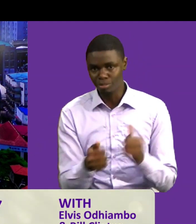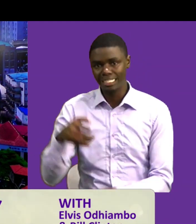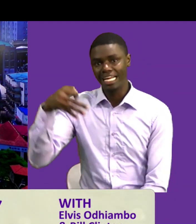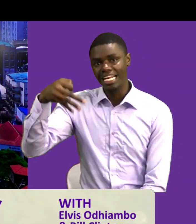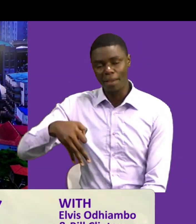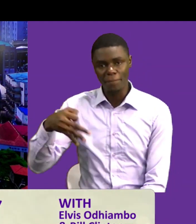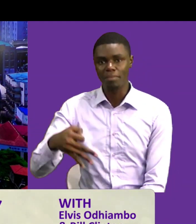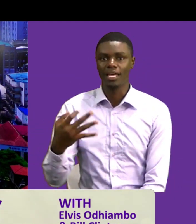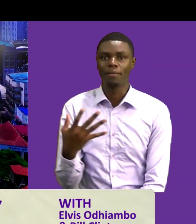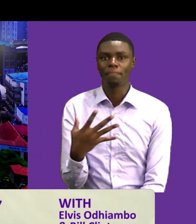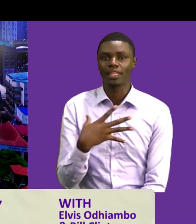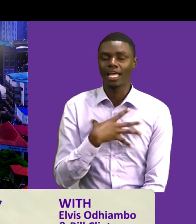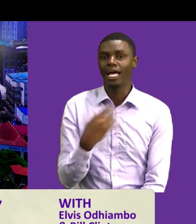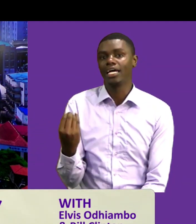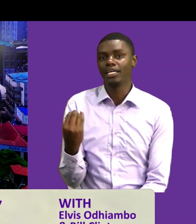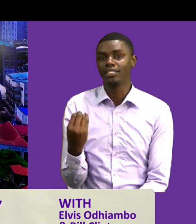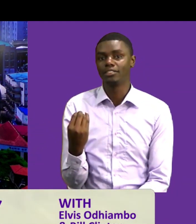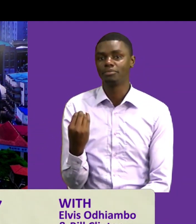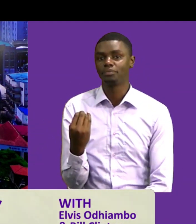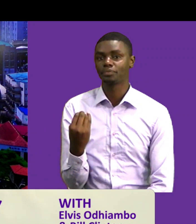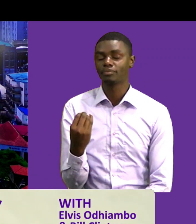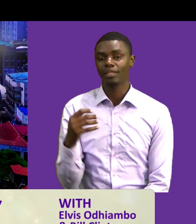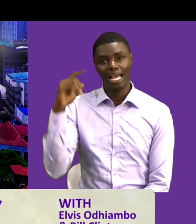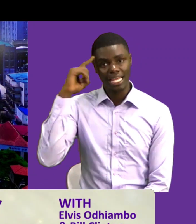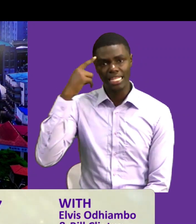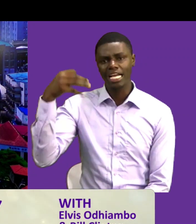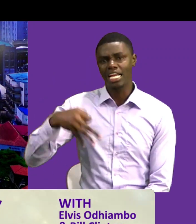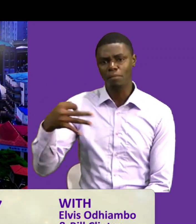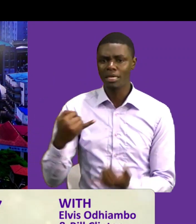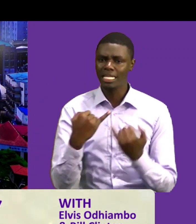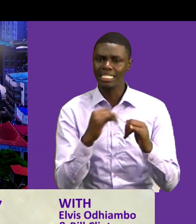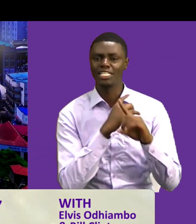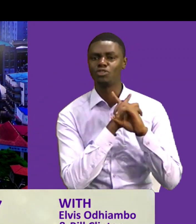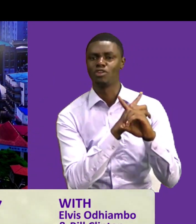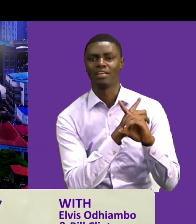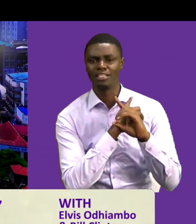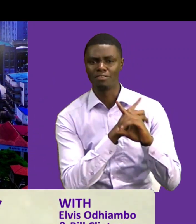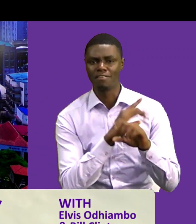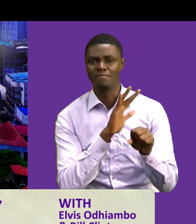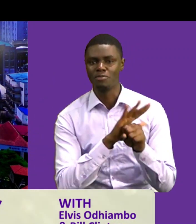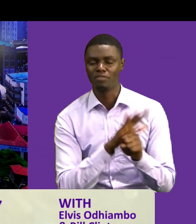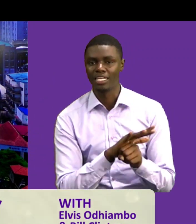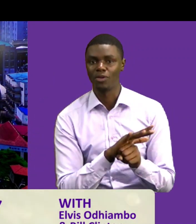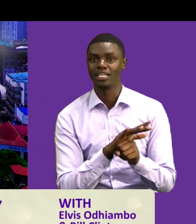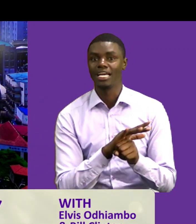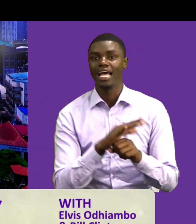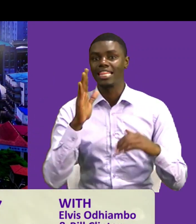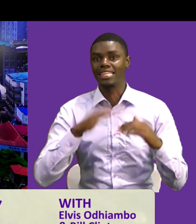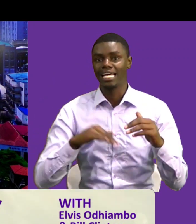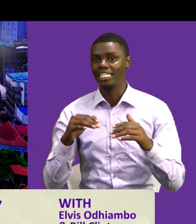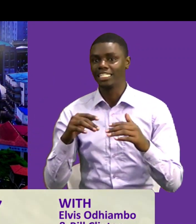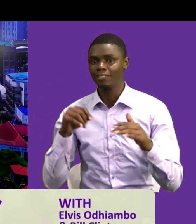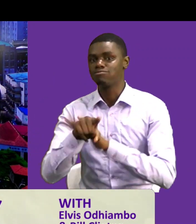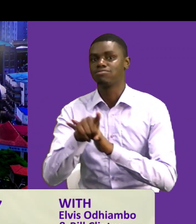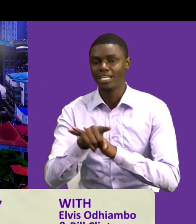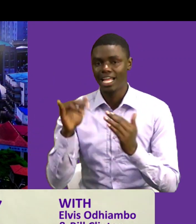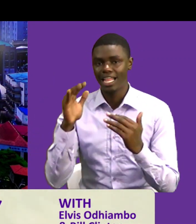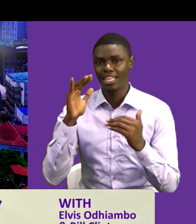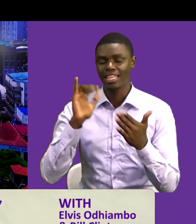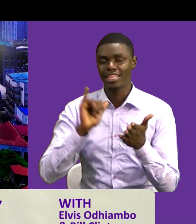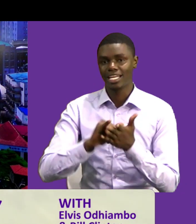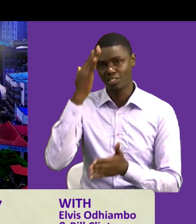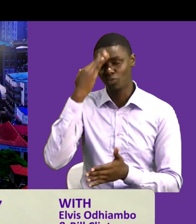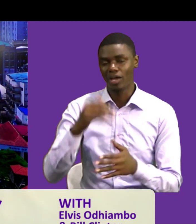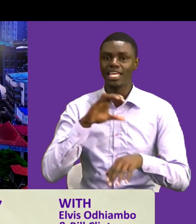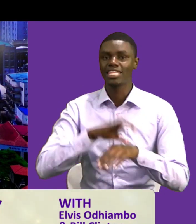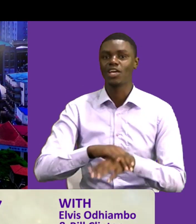Namibia like they want. I think Namibia tried to defend a lot rather than striking. That's why they didn't